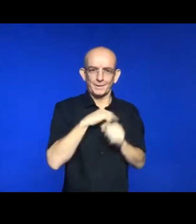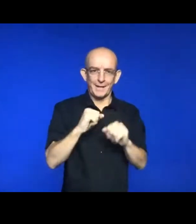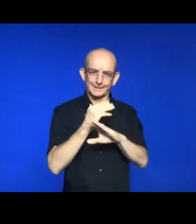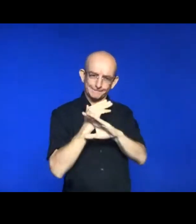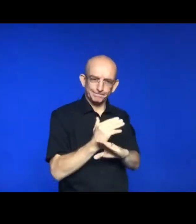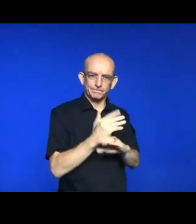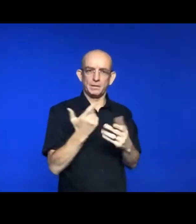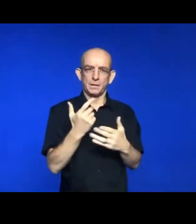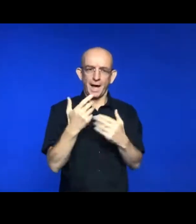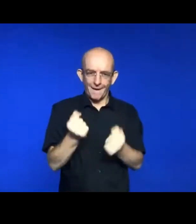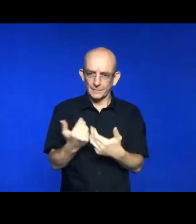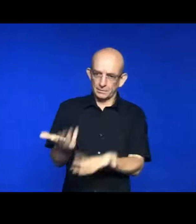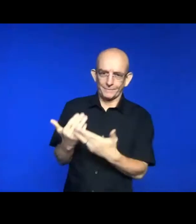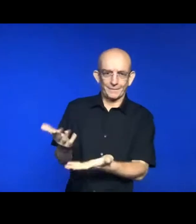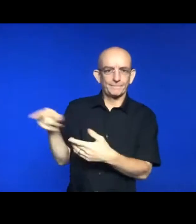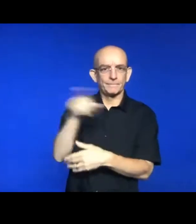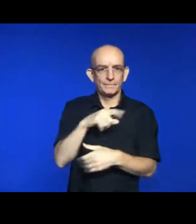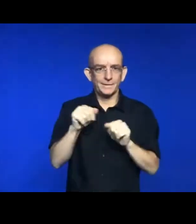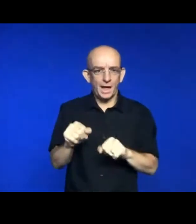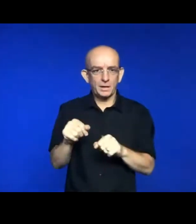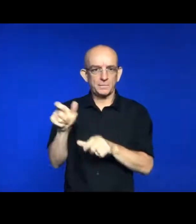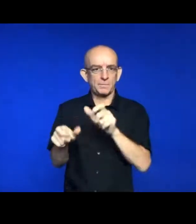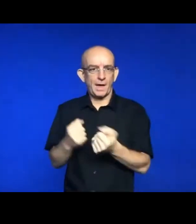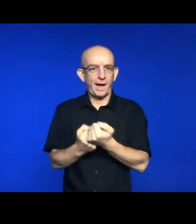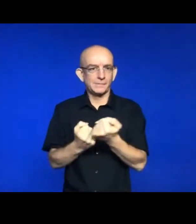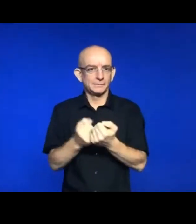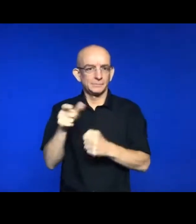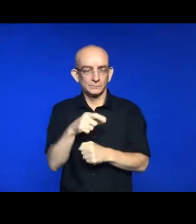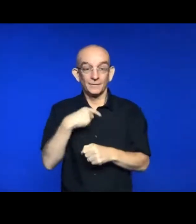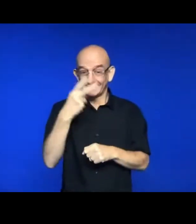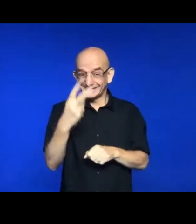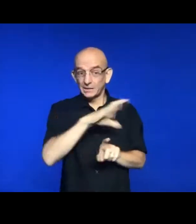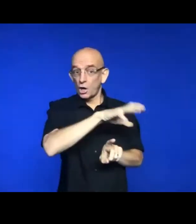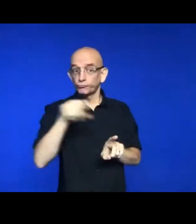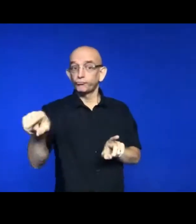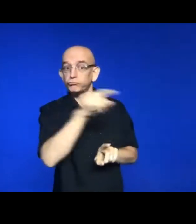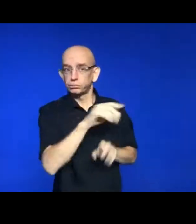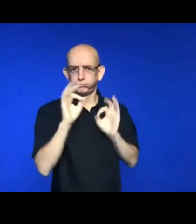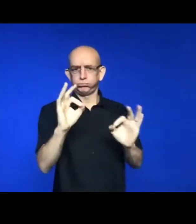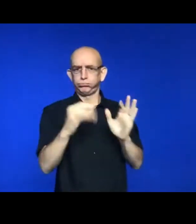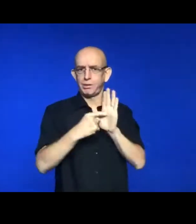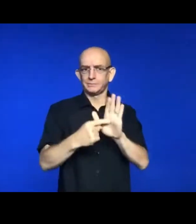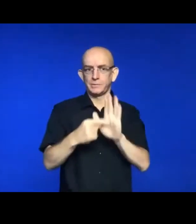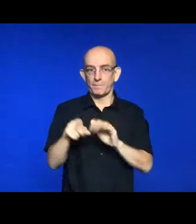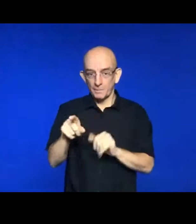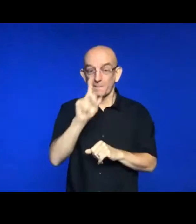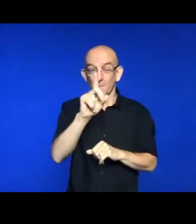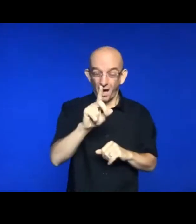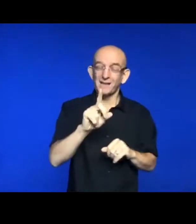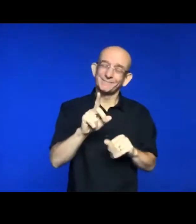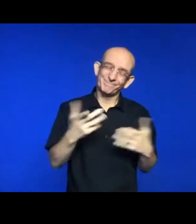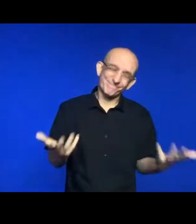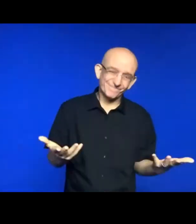in some countries examples of this, but unfortunately also in many countries